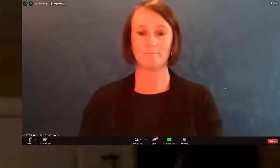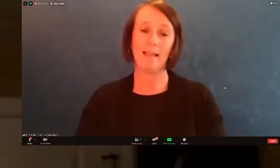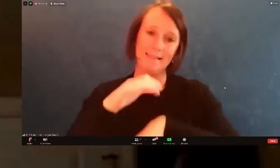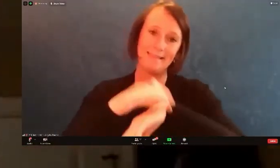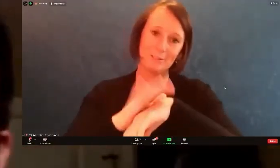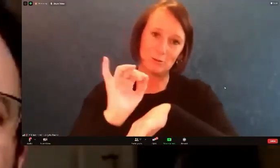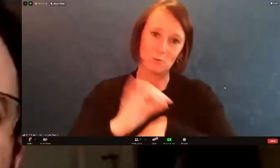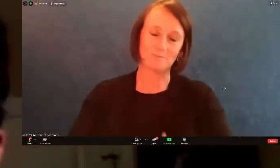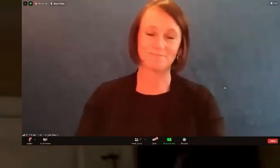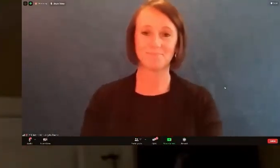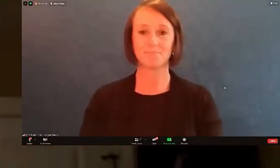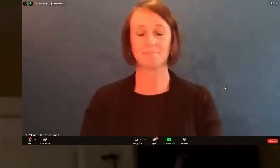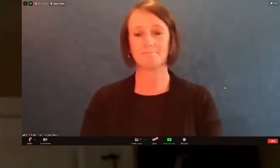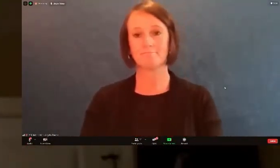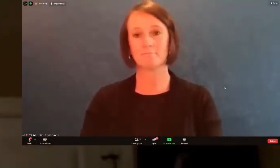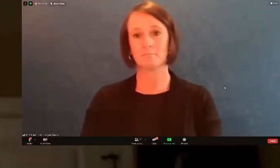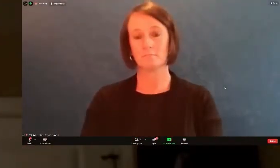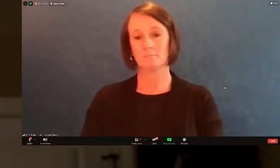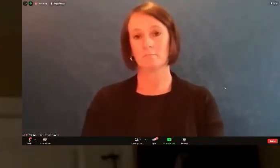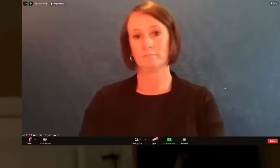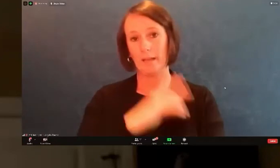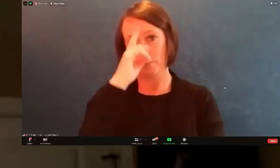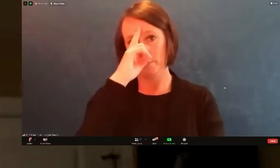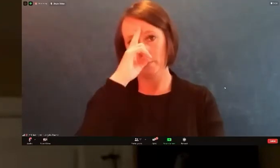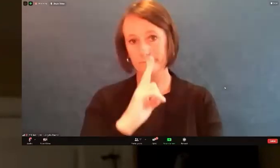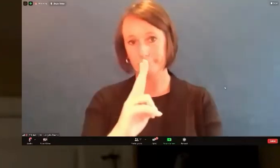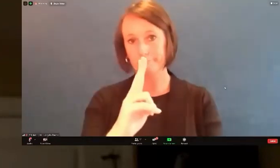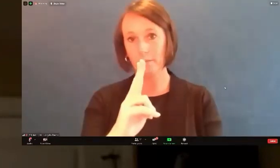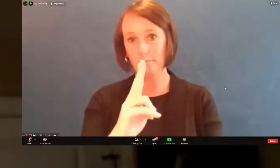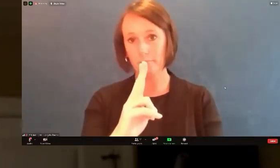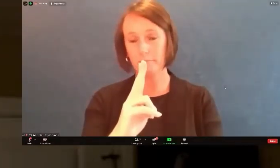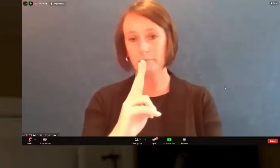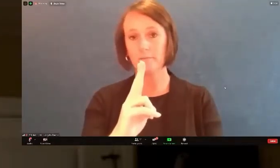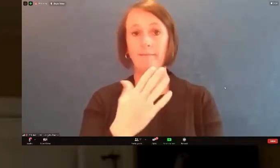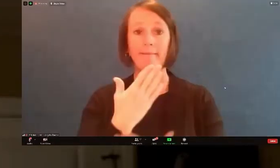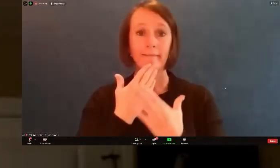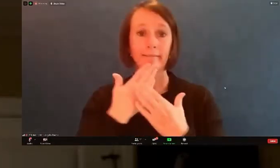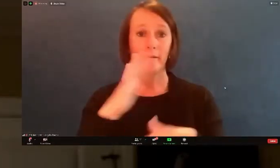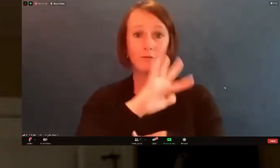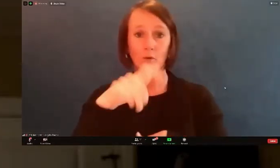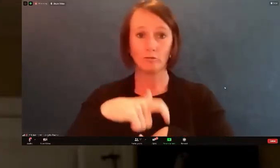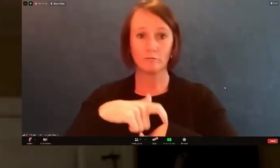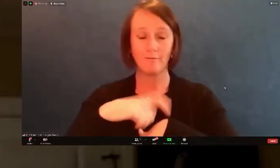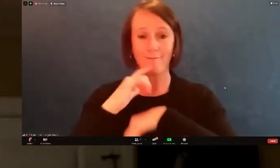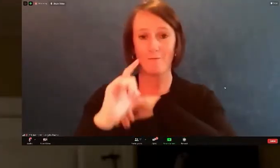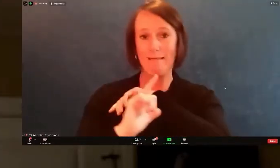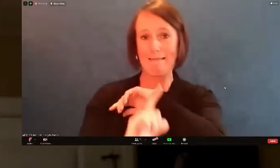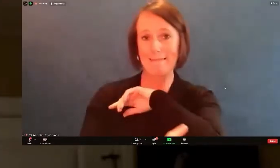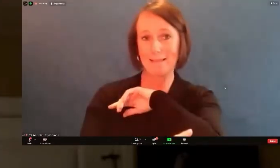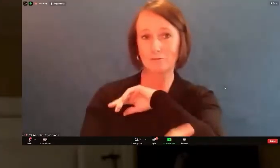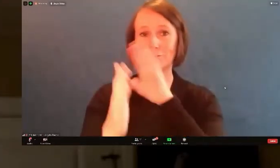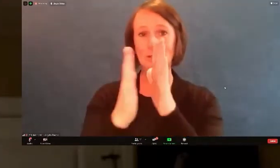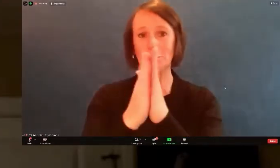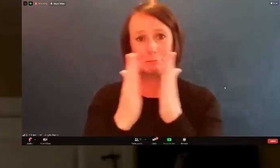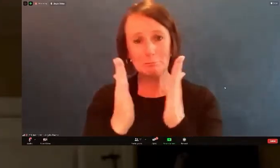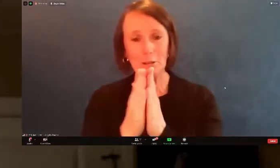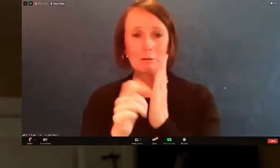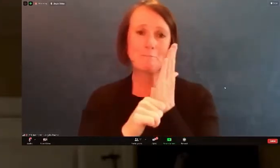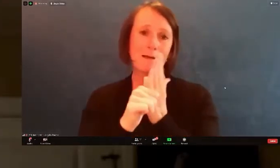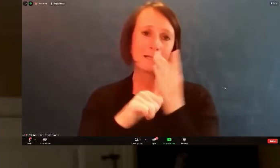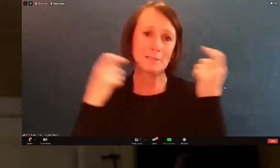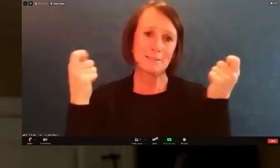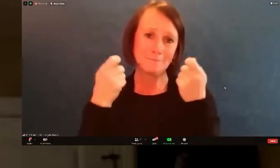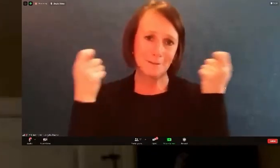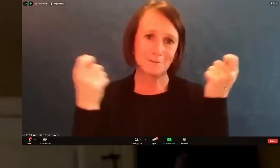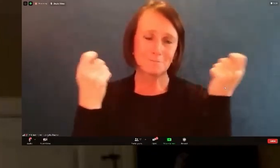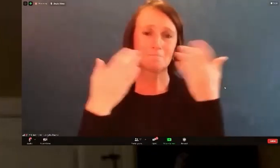English. So I'm going to sing this to you just to honor you all. I'm really grateful to have been here for the Lethbridge Book and Magazine Festival, Word on the Street.